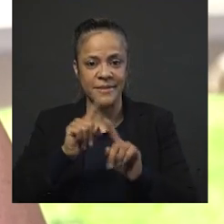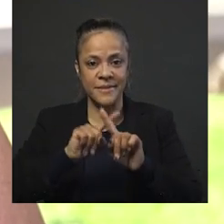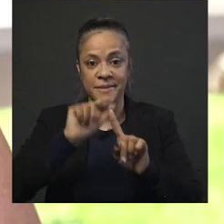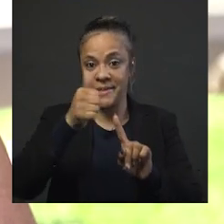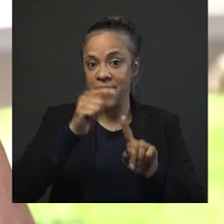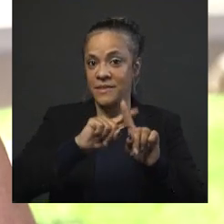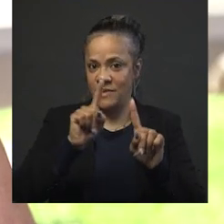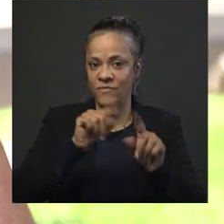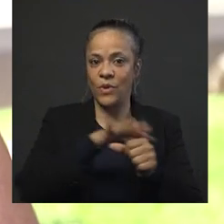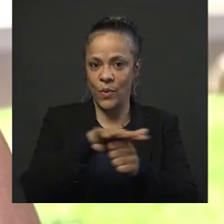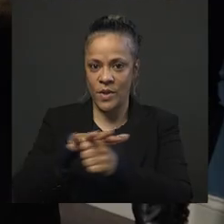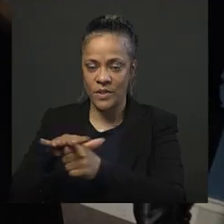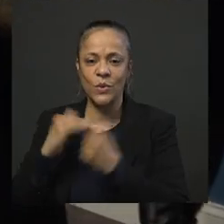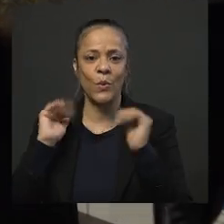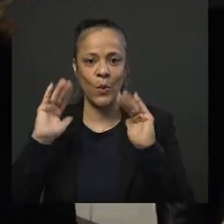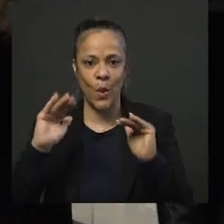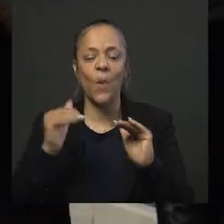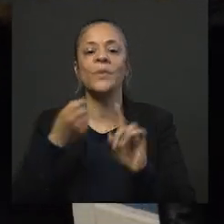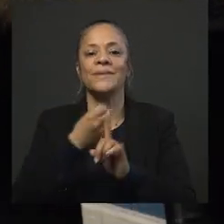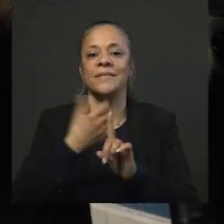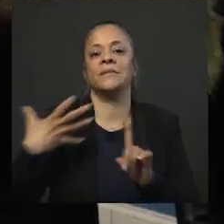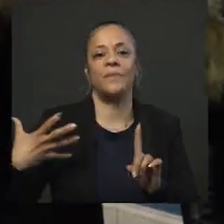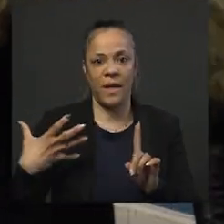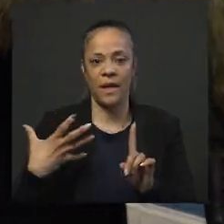our seniors in 10 locations across the city.